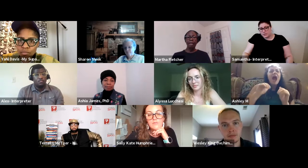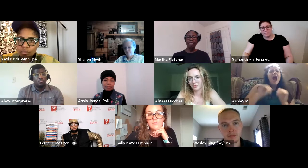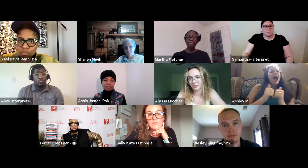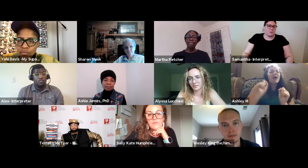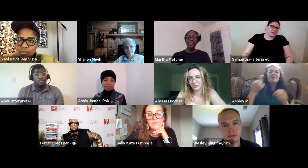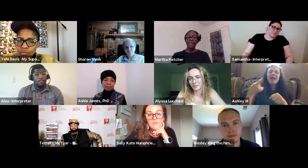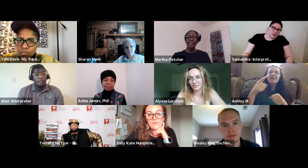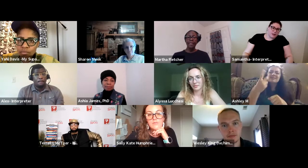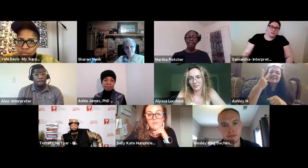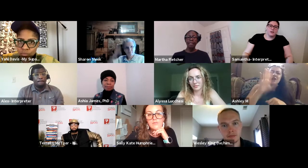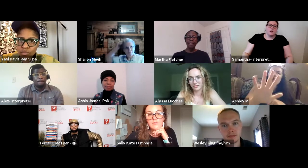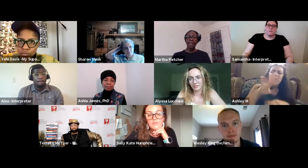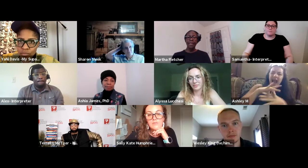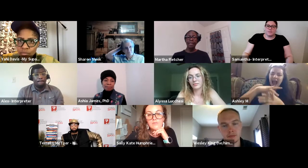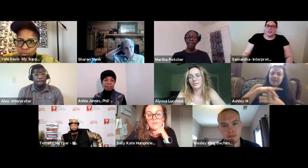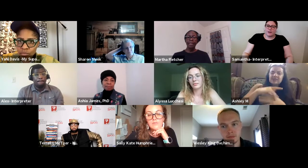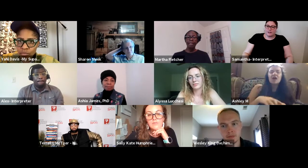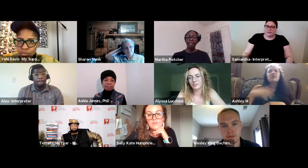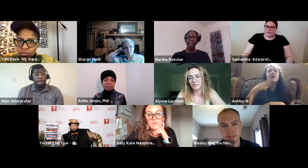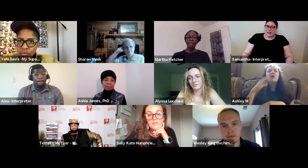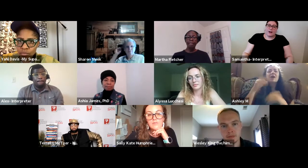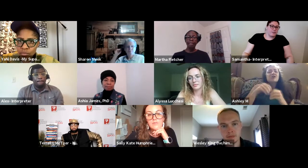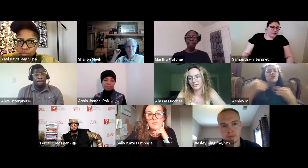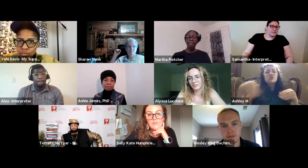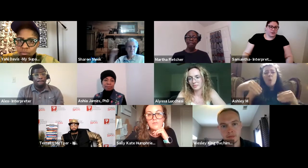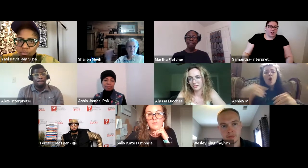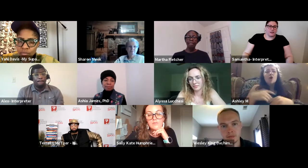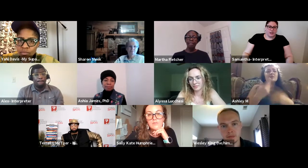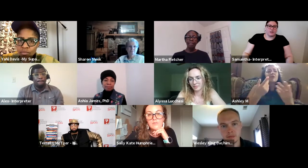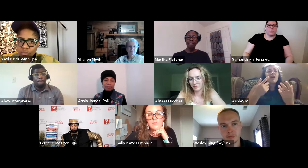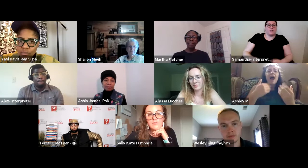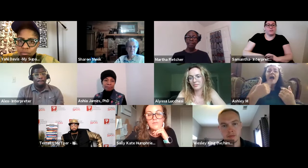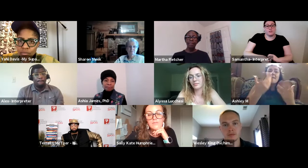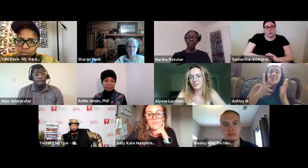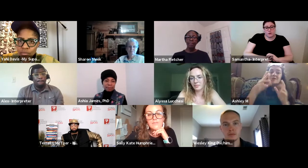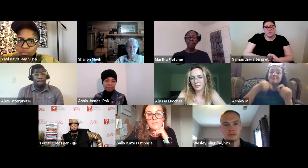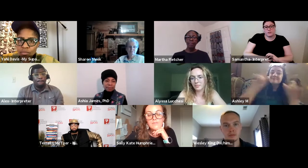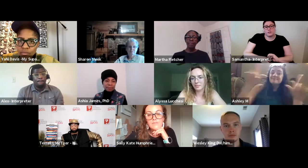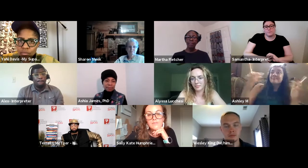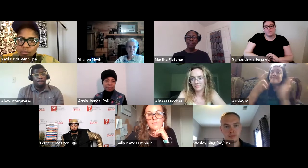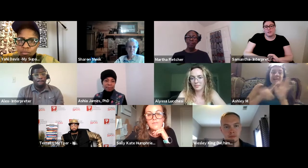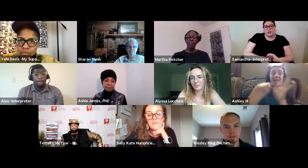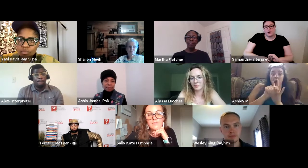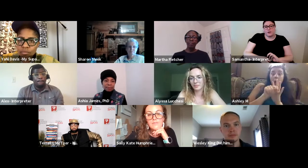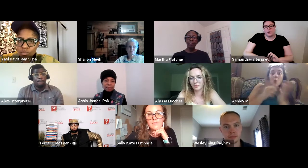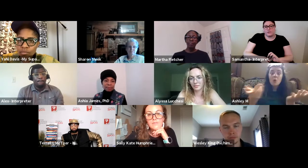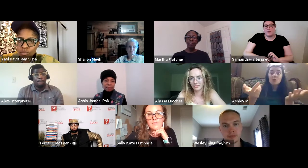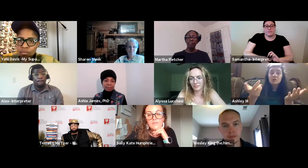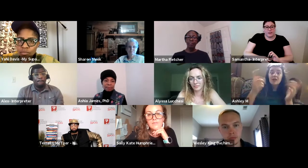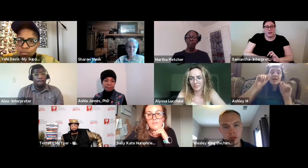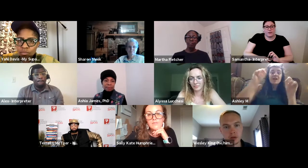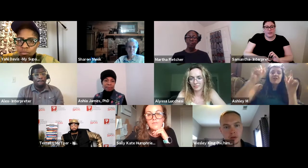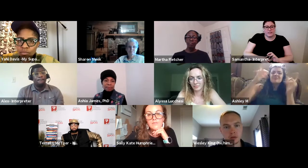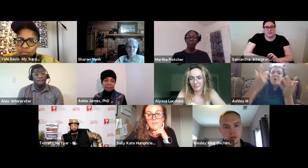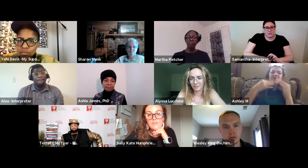not just for deaf people, maybe deafblind? How can they see your content? Or in the stores, if you